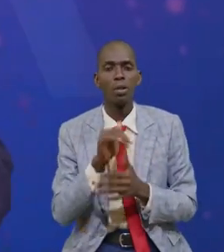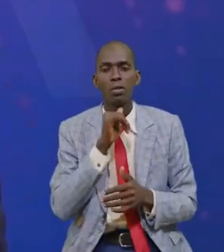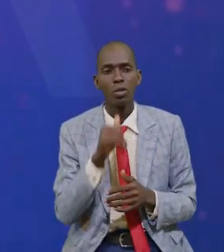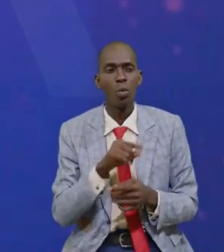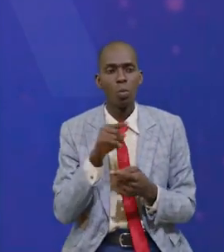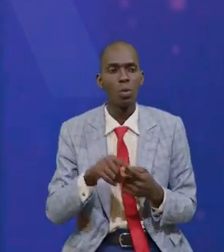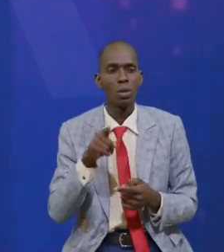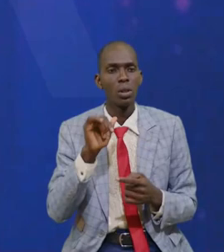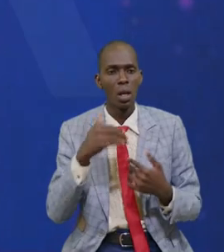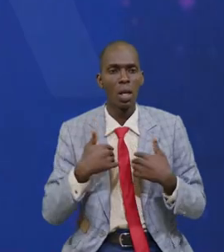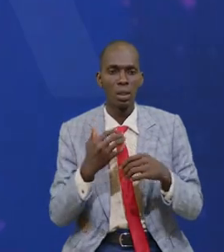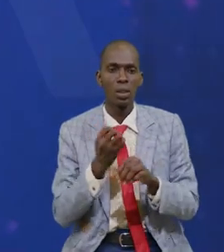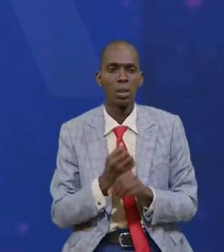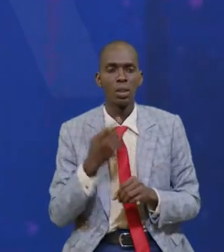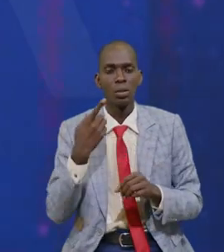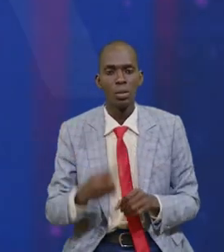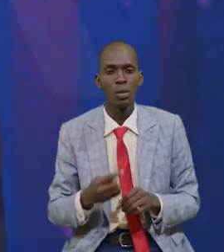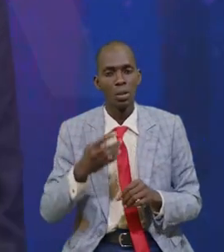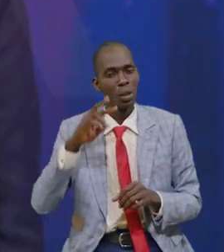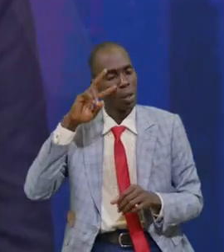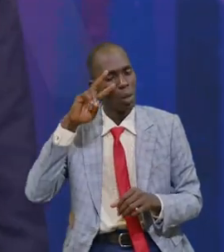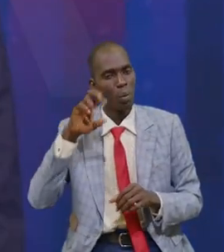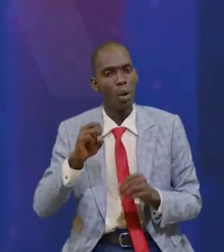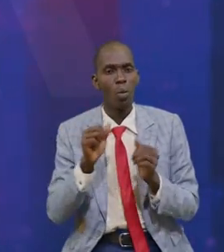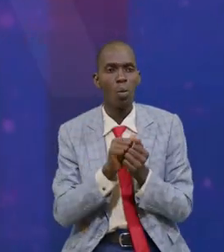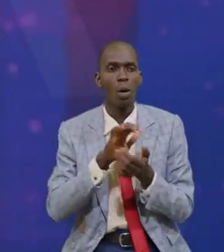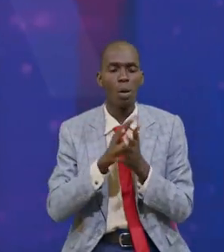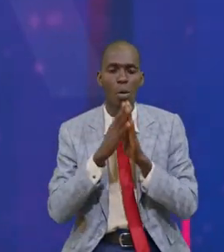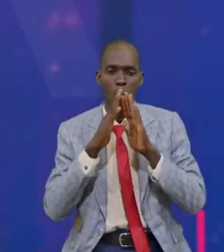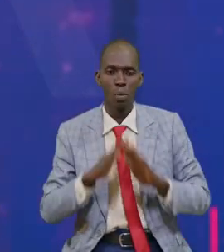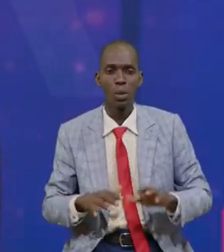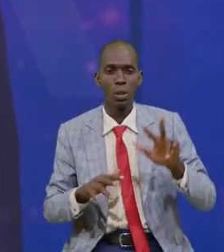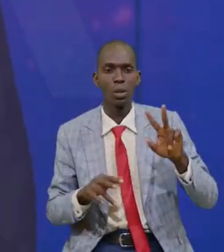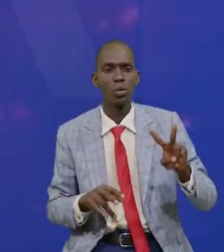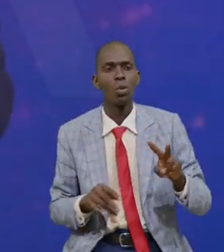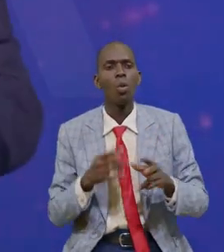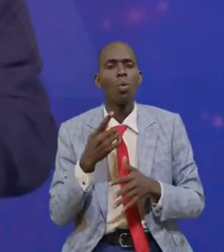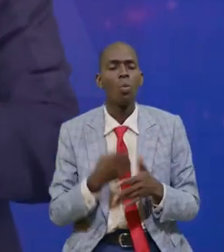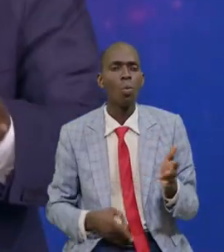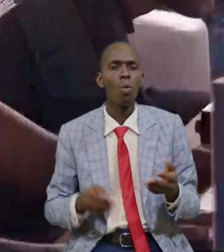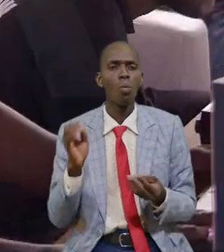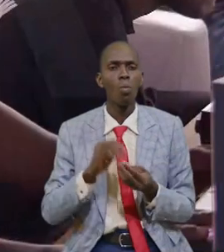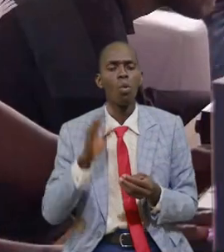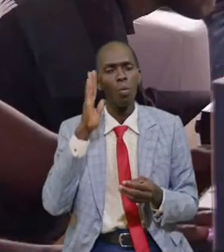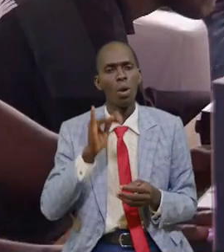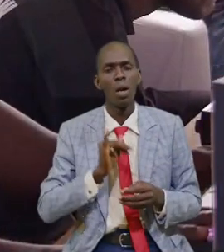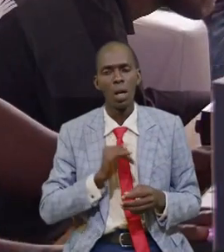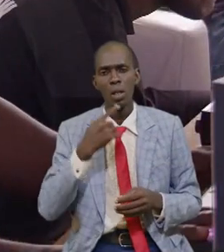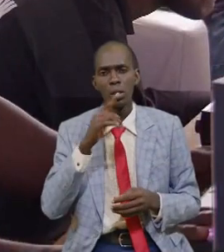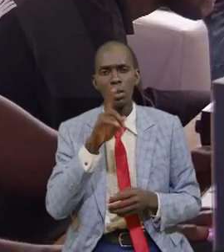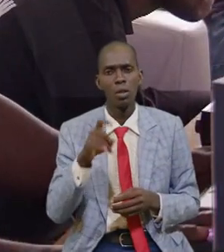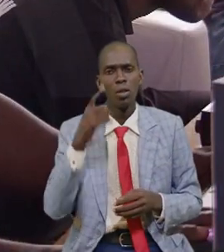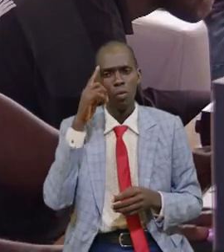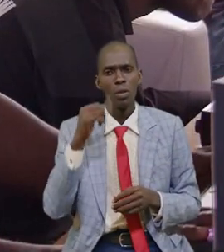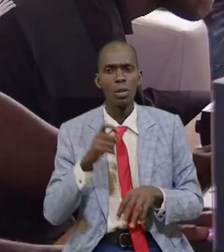peace. And look at verse 32. It says, and what shall I more say? For the time will